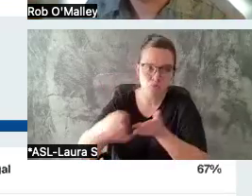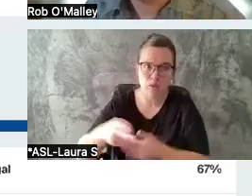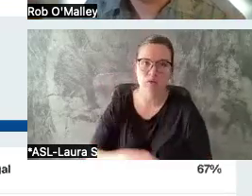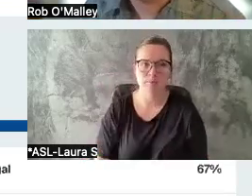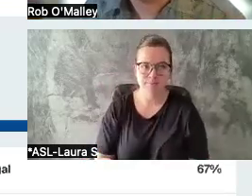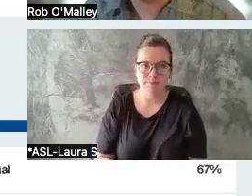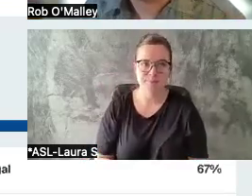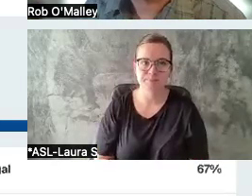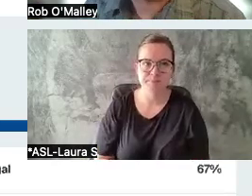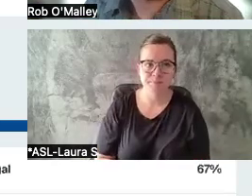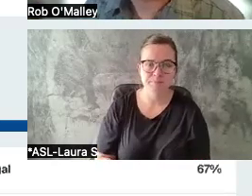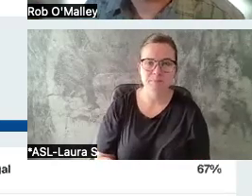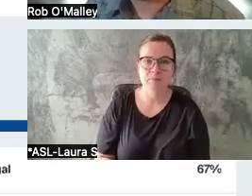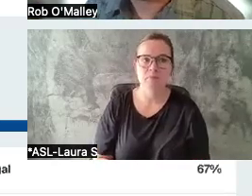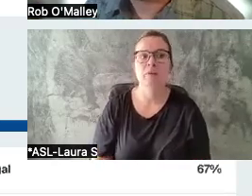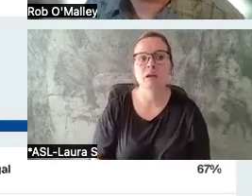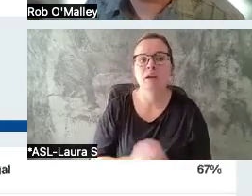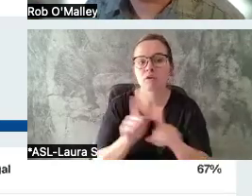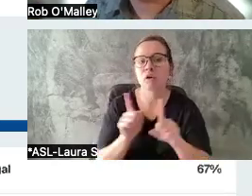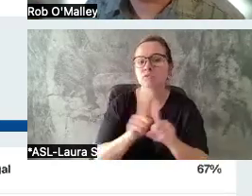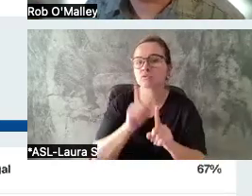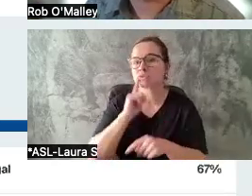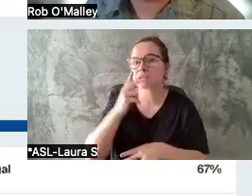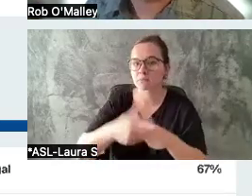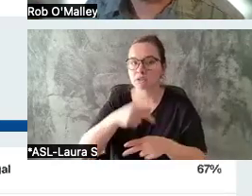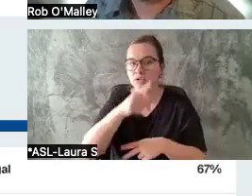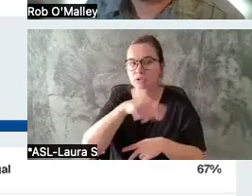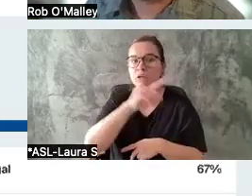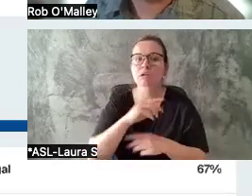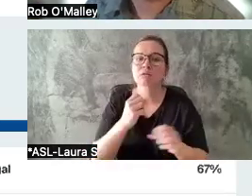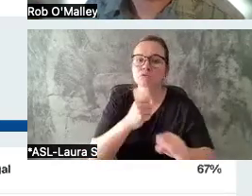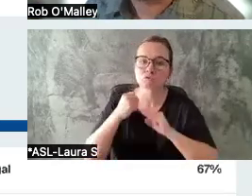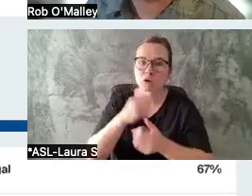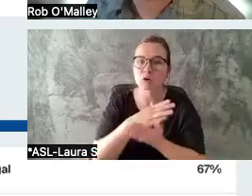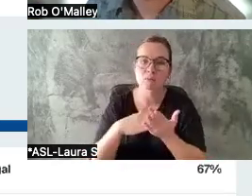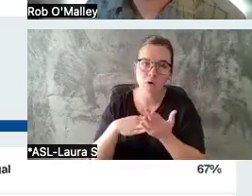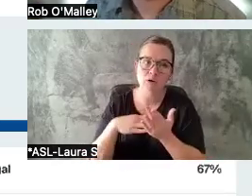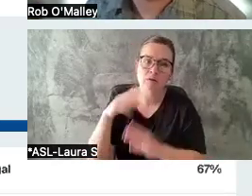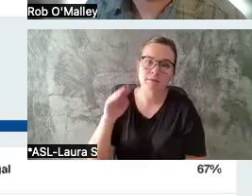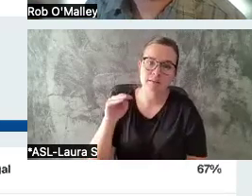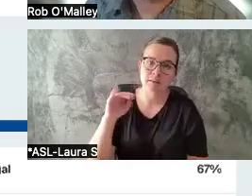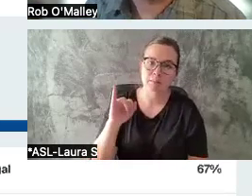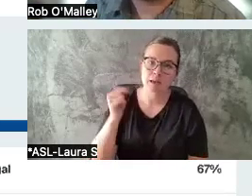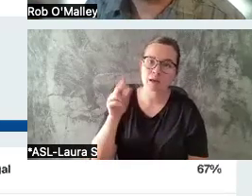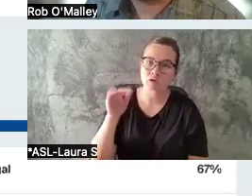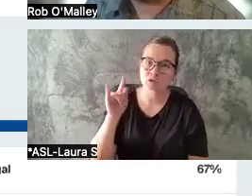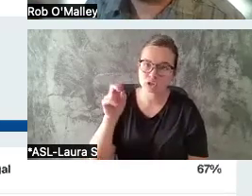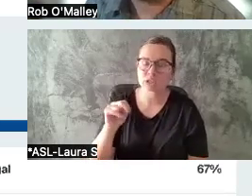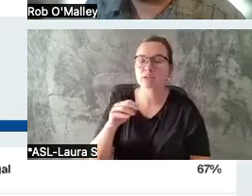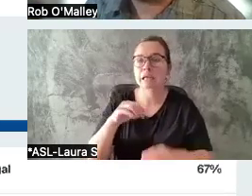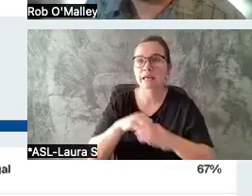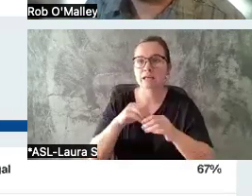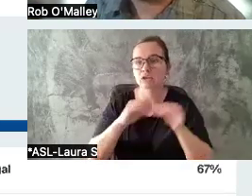here. And it just also really highlights the very strong element of migration and interconnectivity